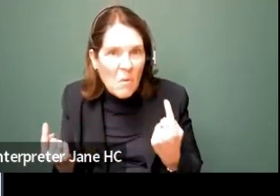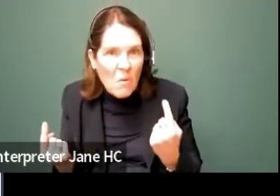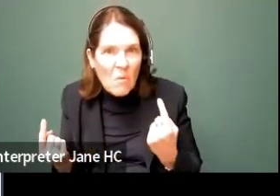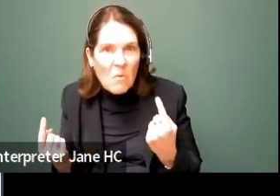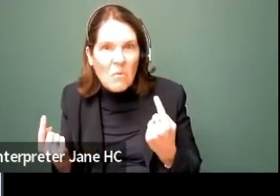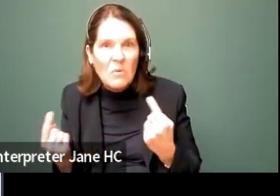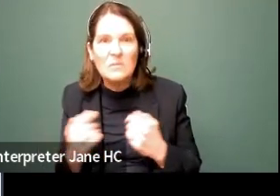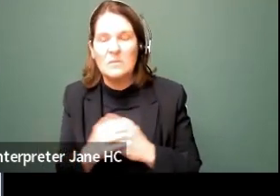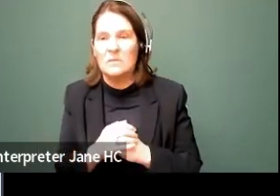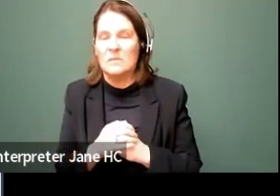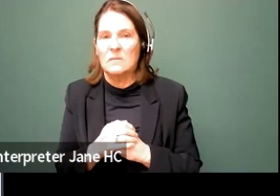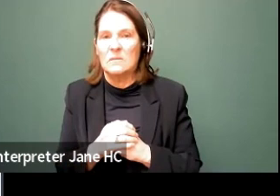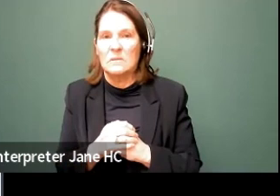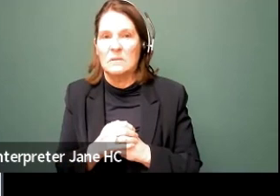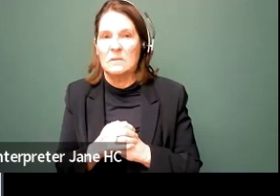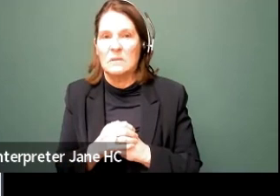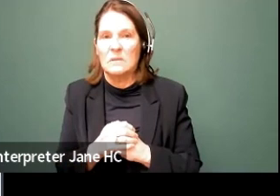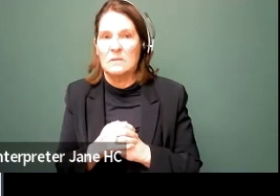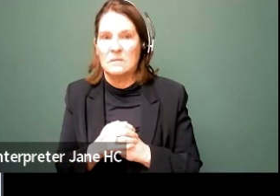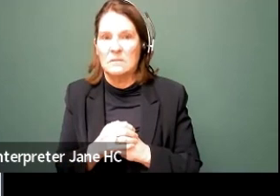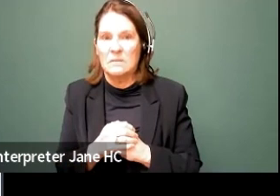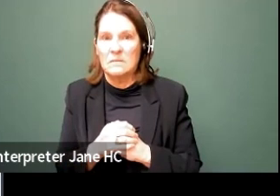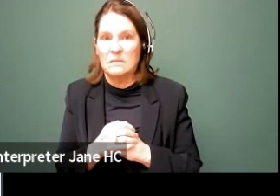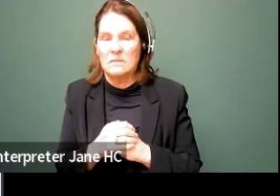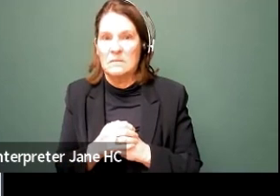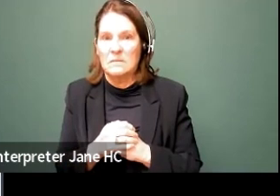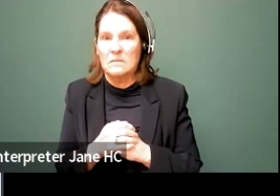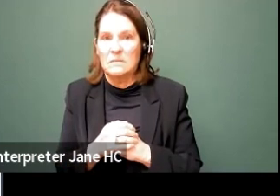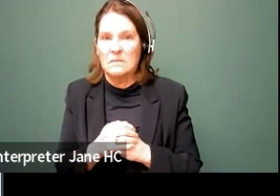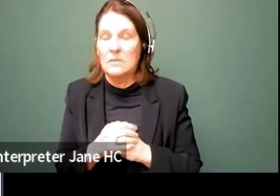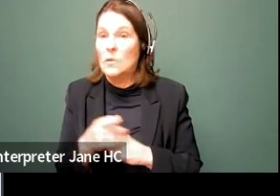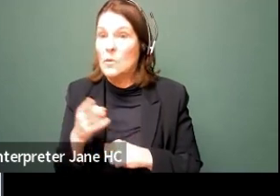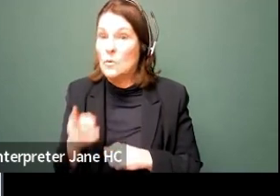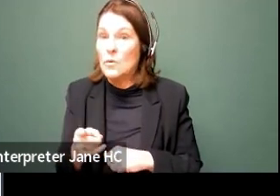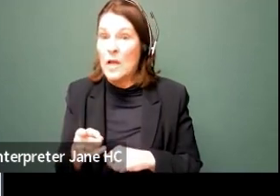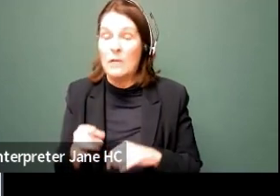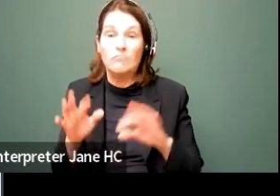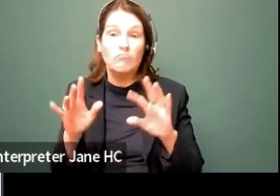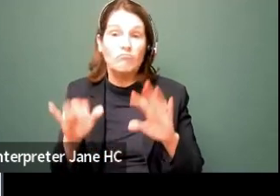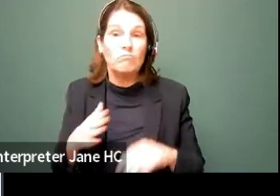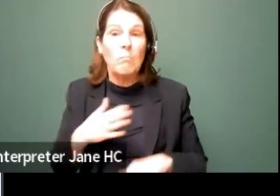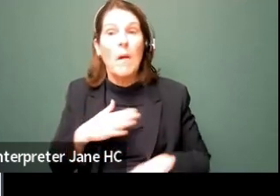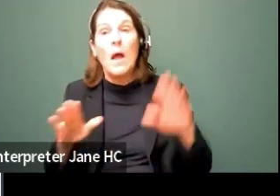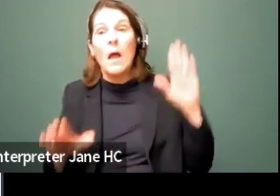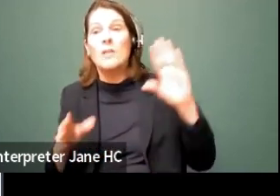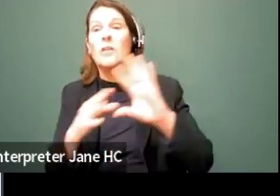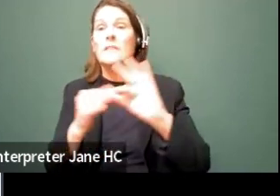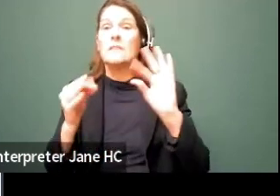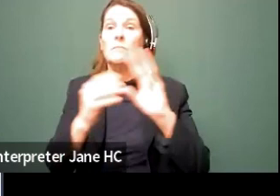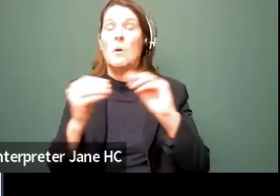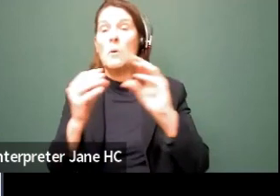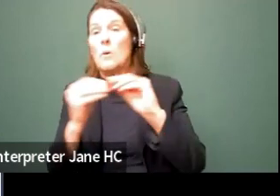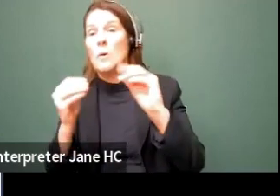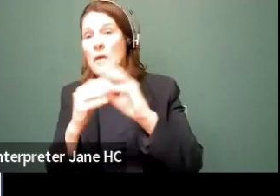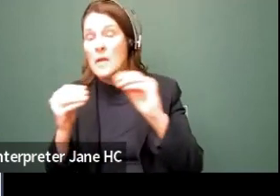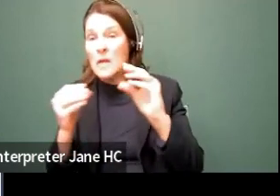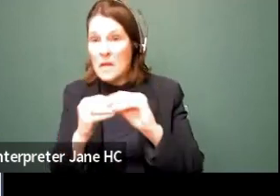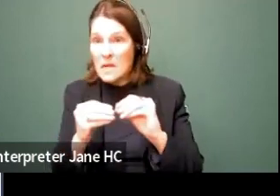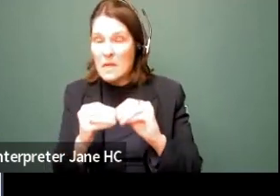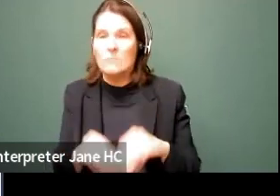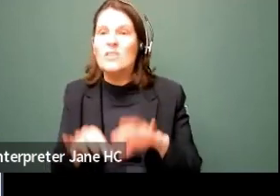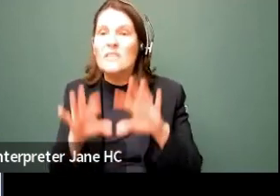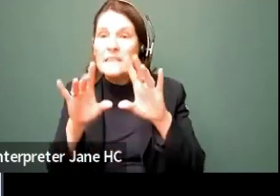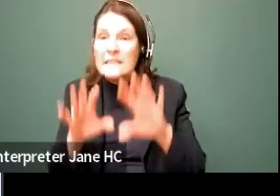And in addition, you can remotely upload any written testimony that you'd like to give to